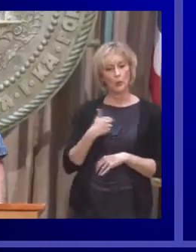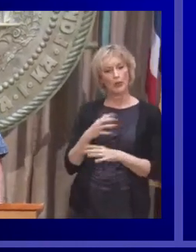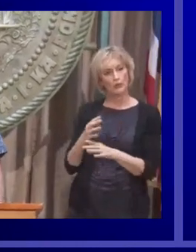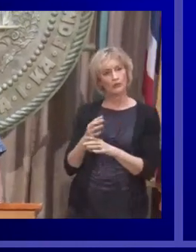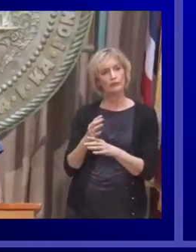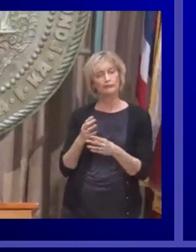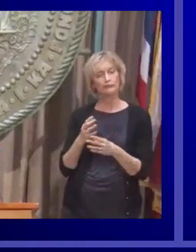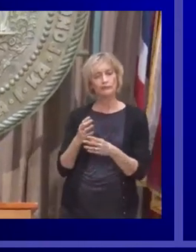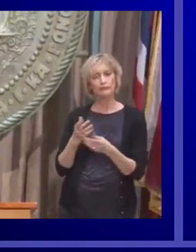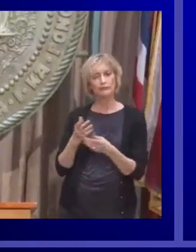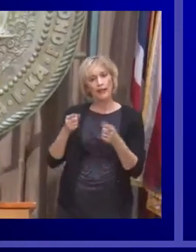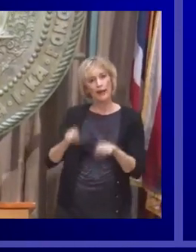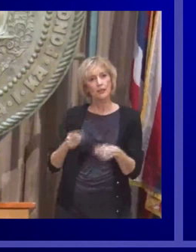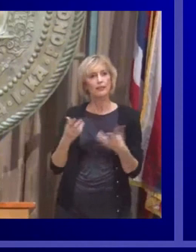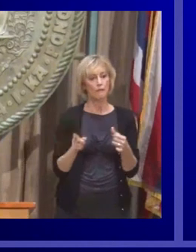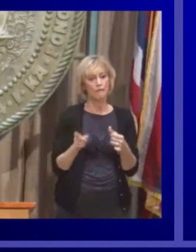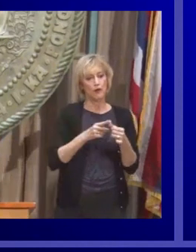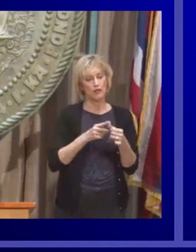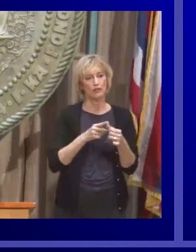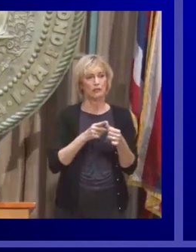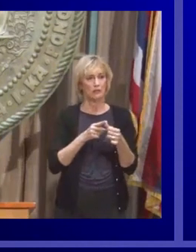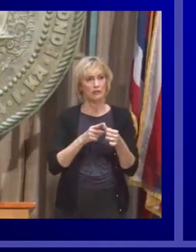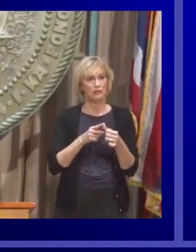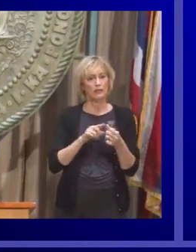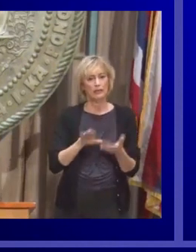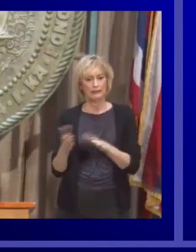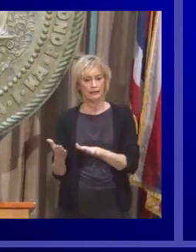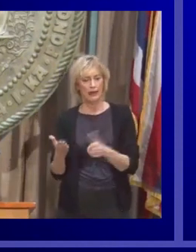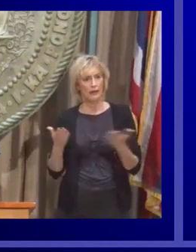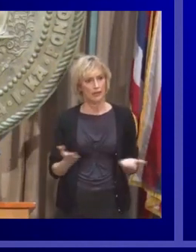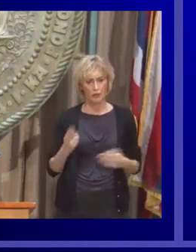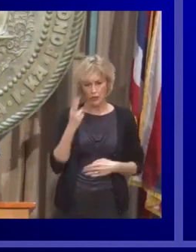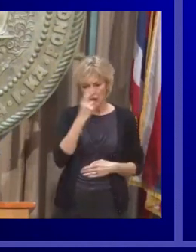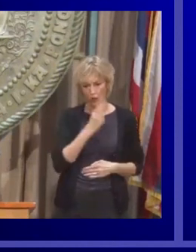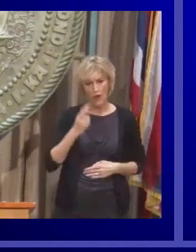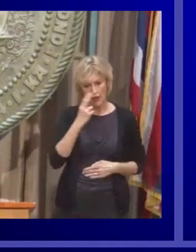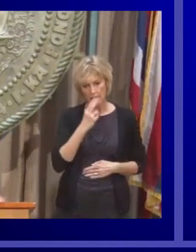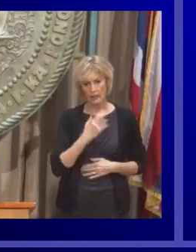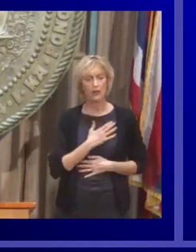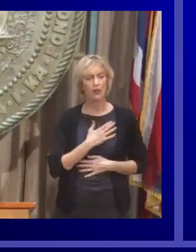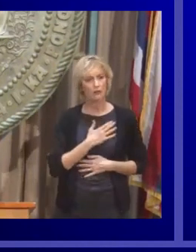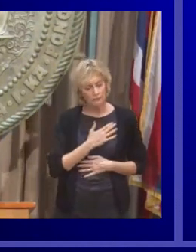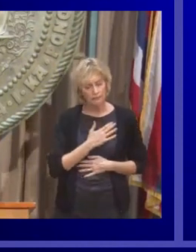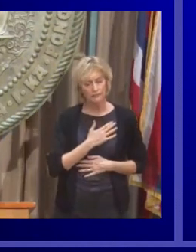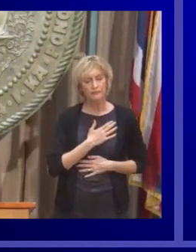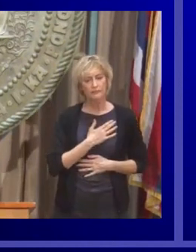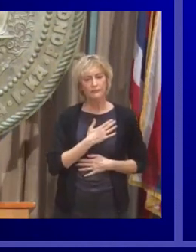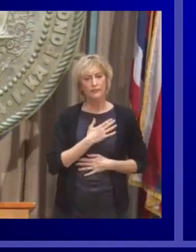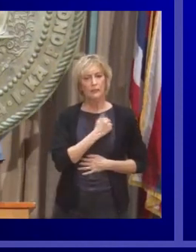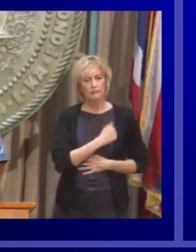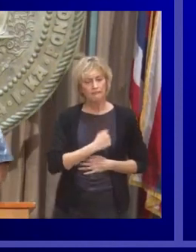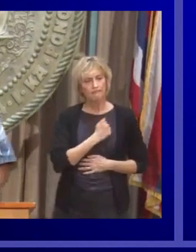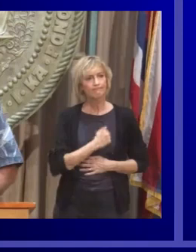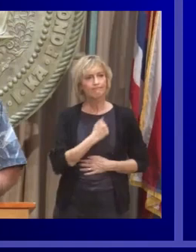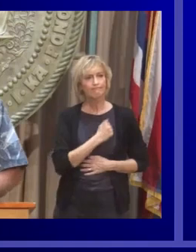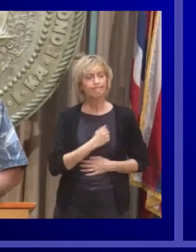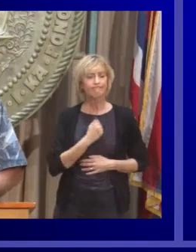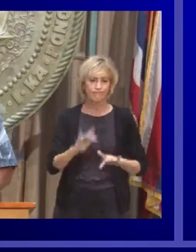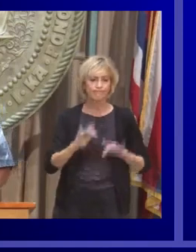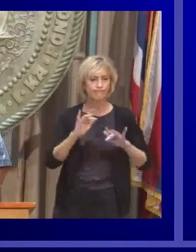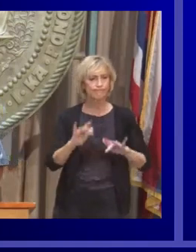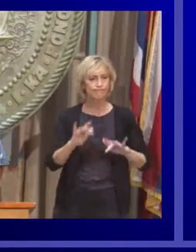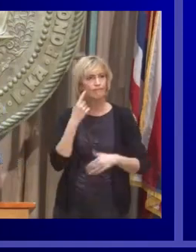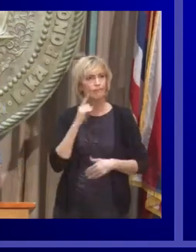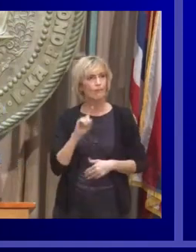our first COVID-associated death in Hawaii, and our sincere condolences to the family for their loss at